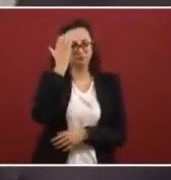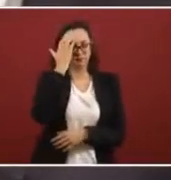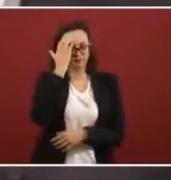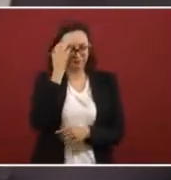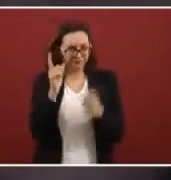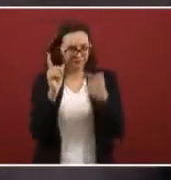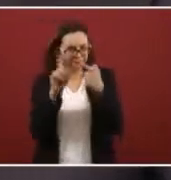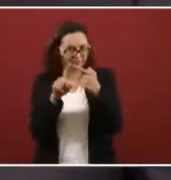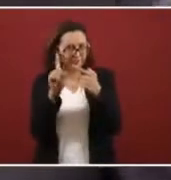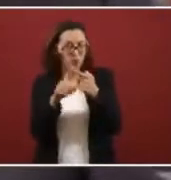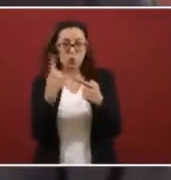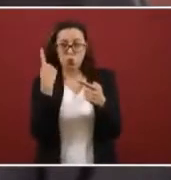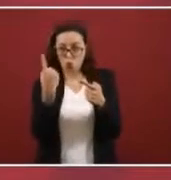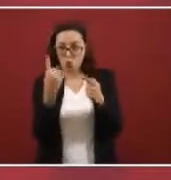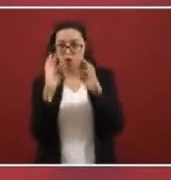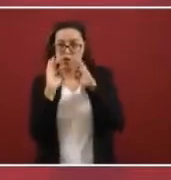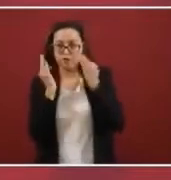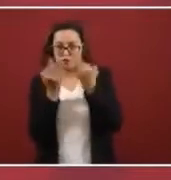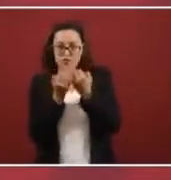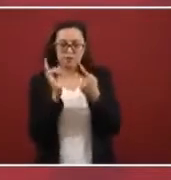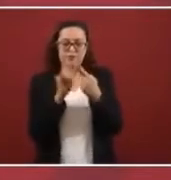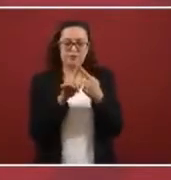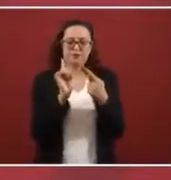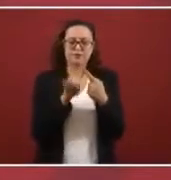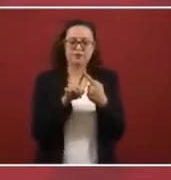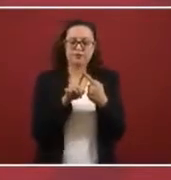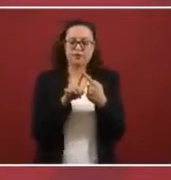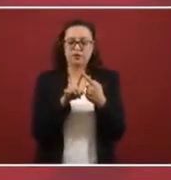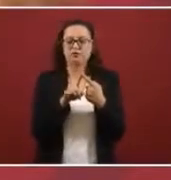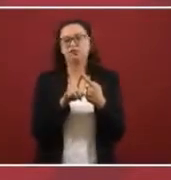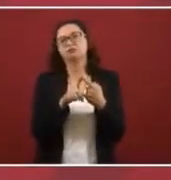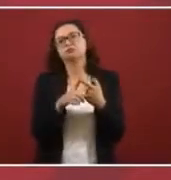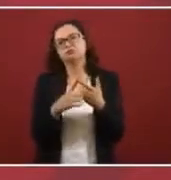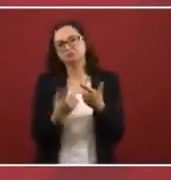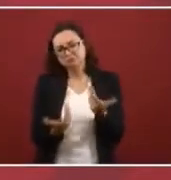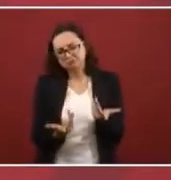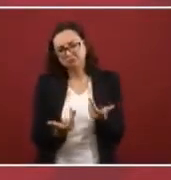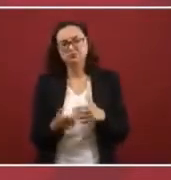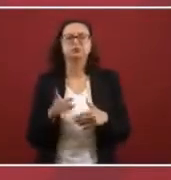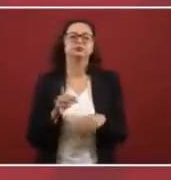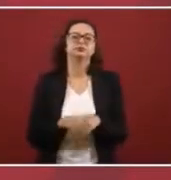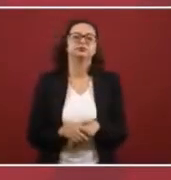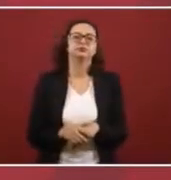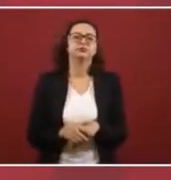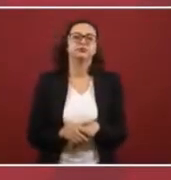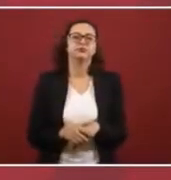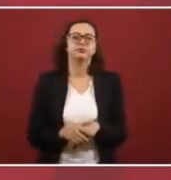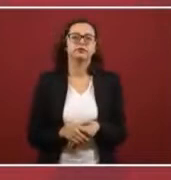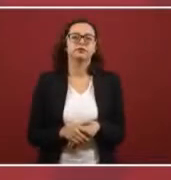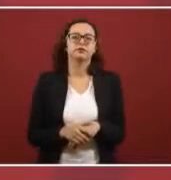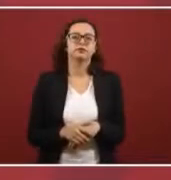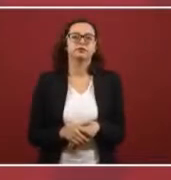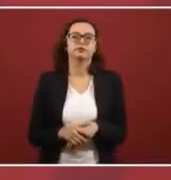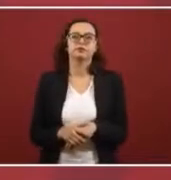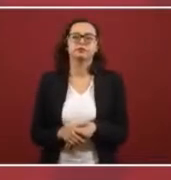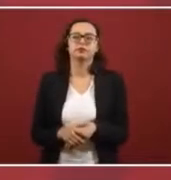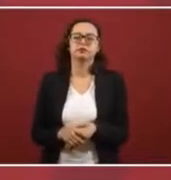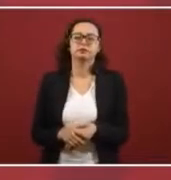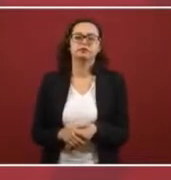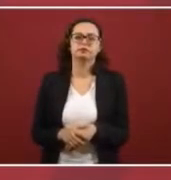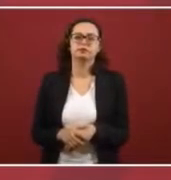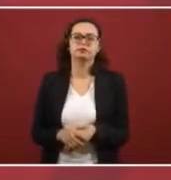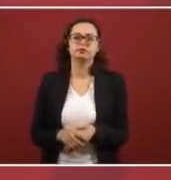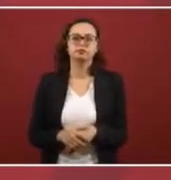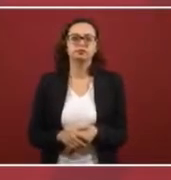funds are being distributed. So that's one way to do it, which includes also